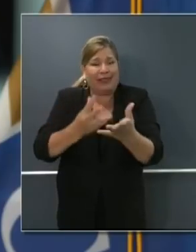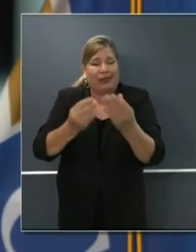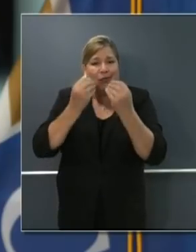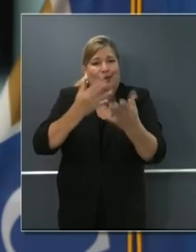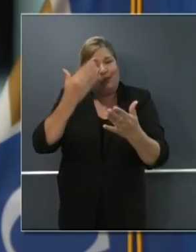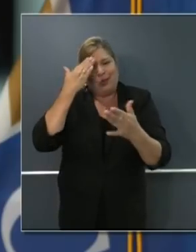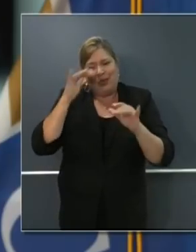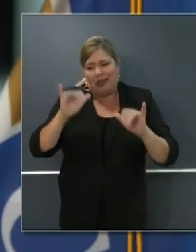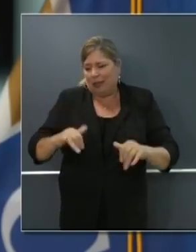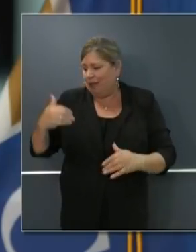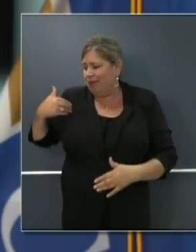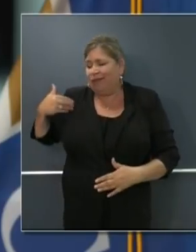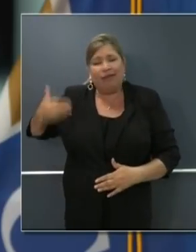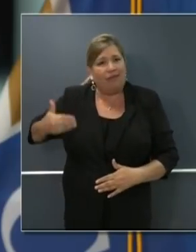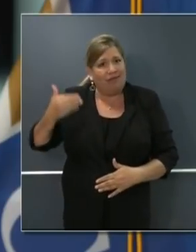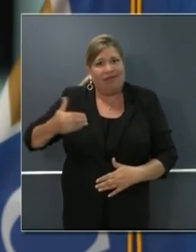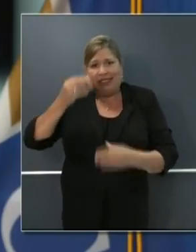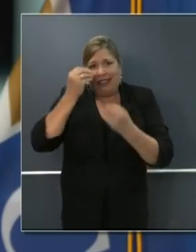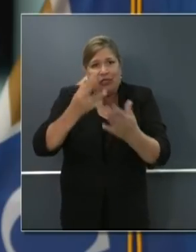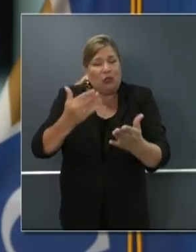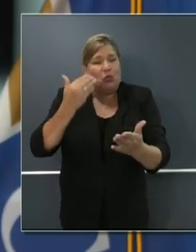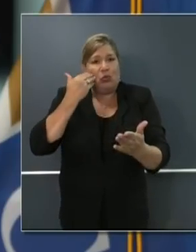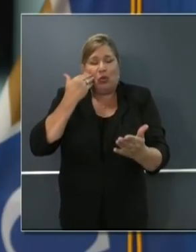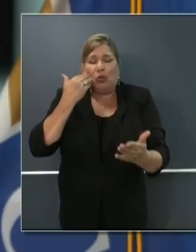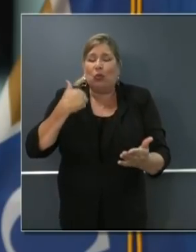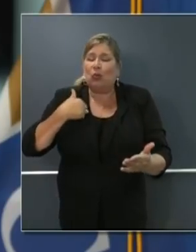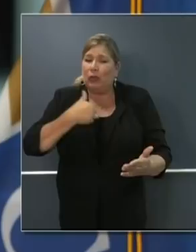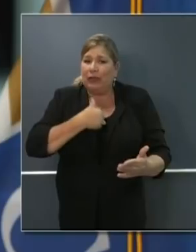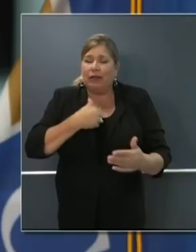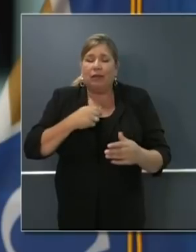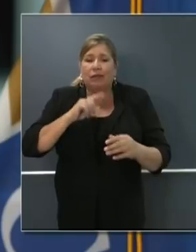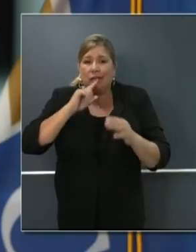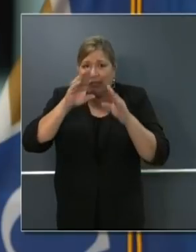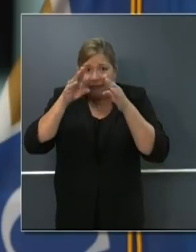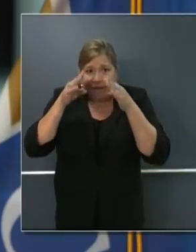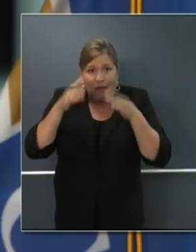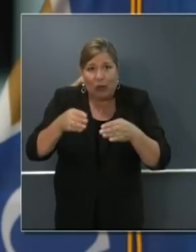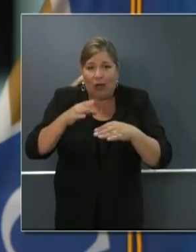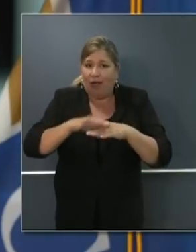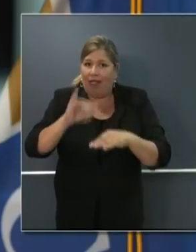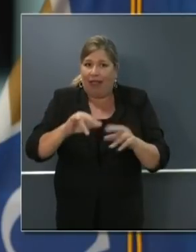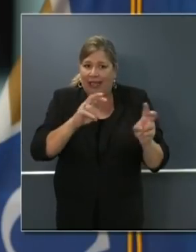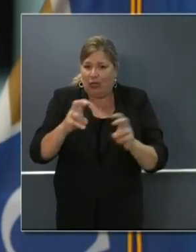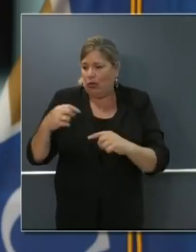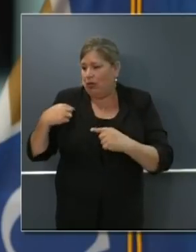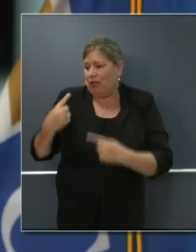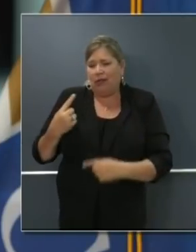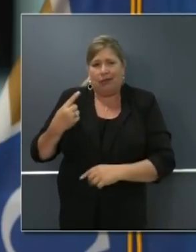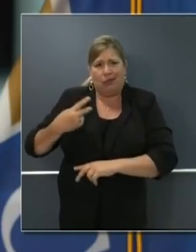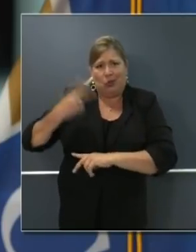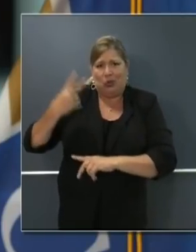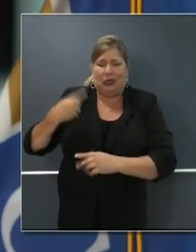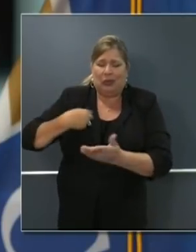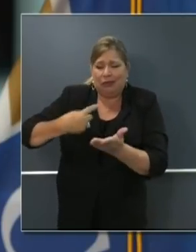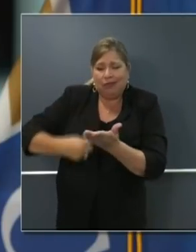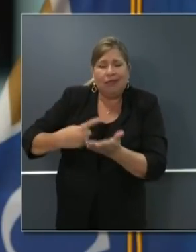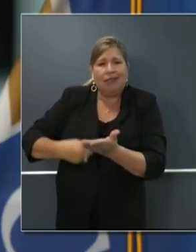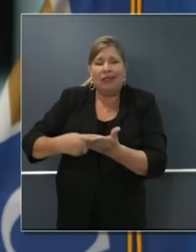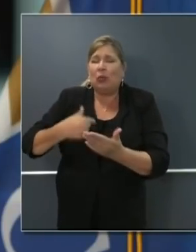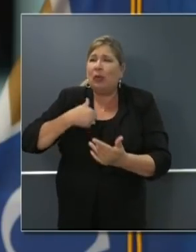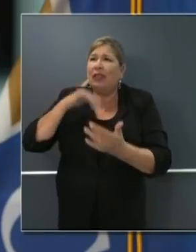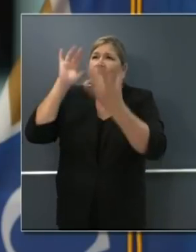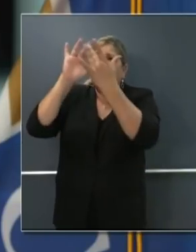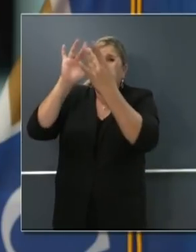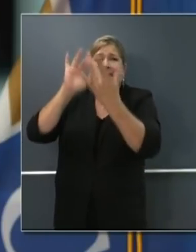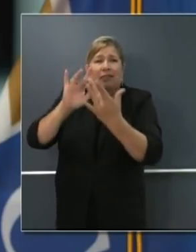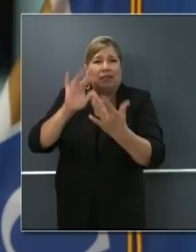row, and we were very, very focused on this in the last 2 days, in particular, reaching out to all